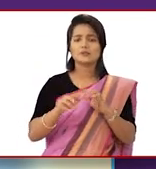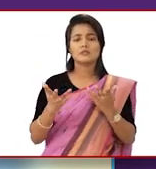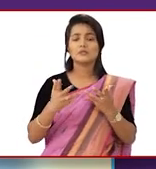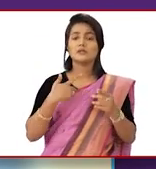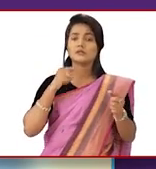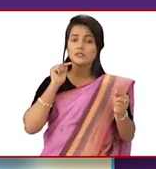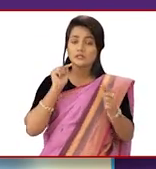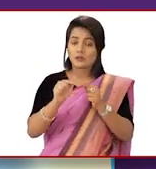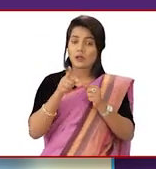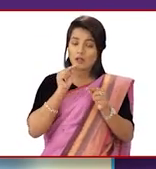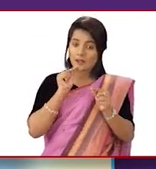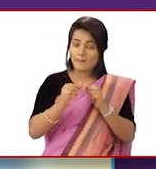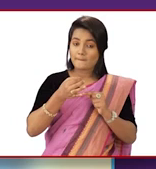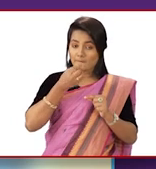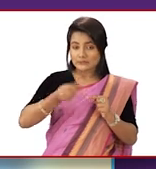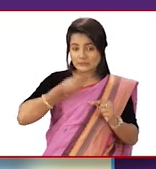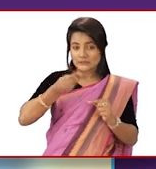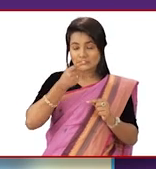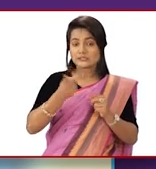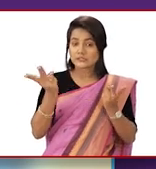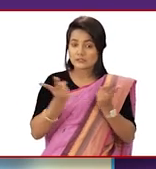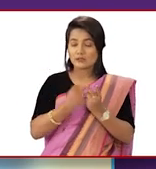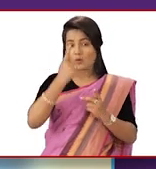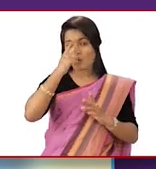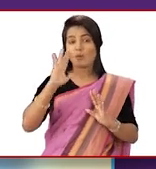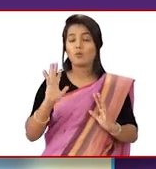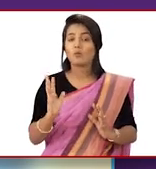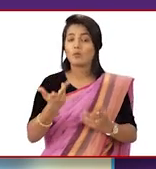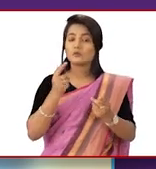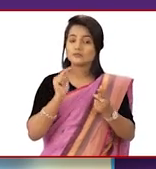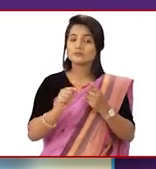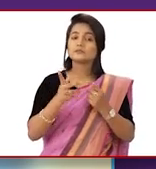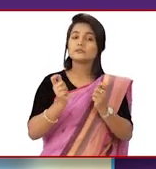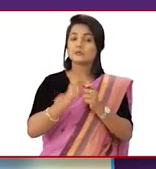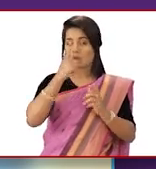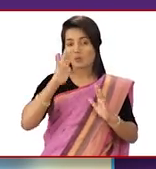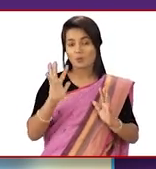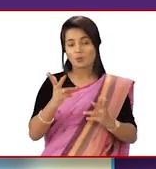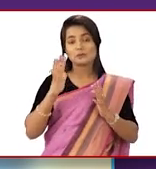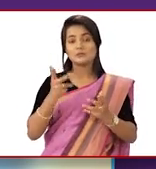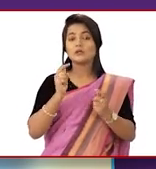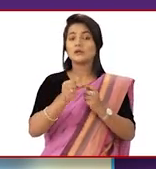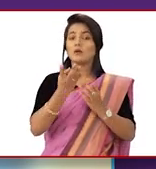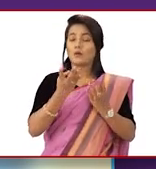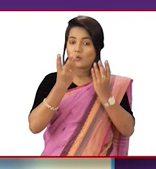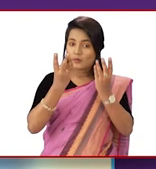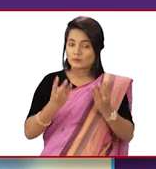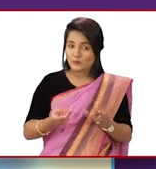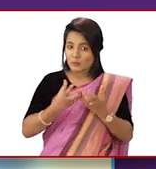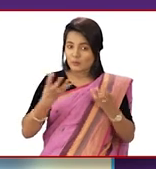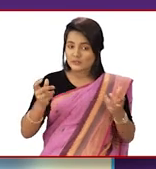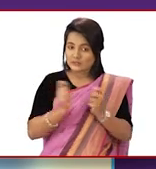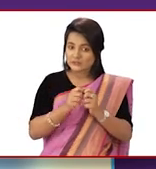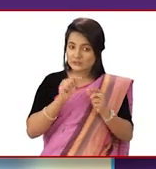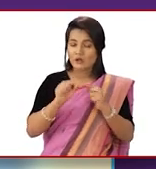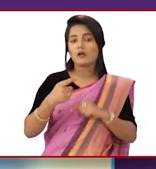and brand about it and brand it with a certain ism, then the counterproductive part arises. That is